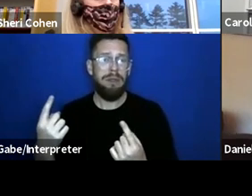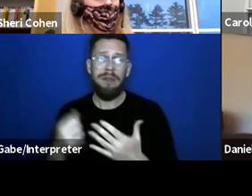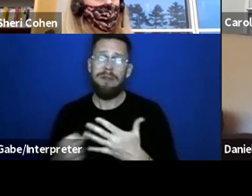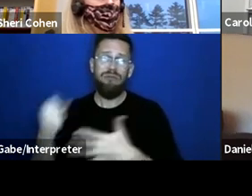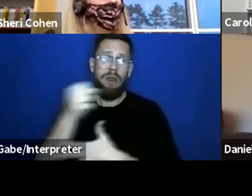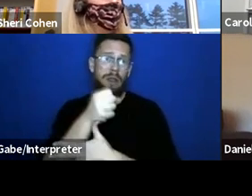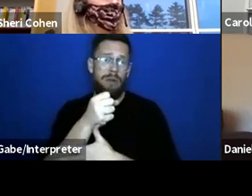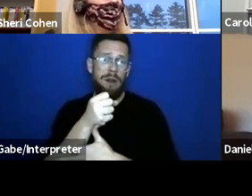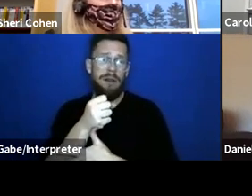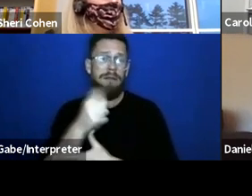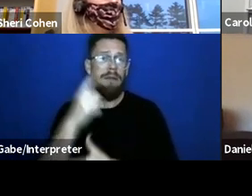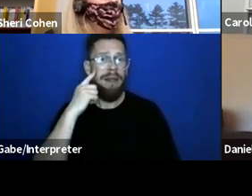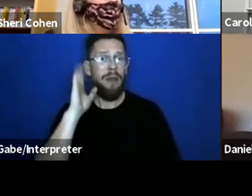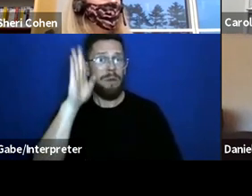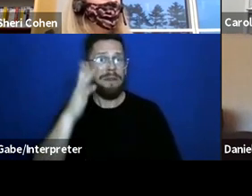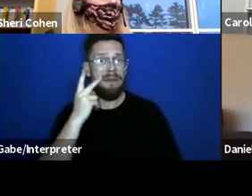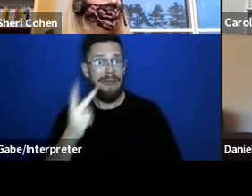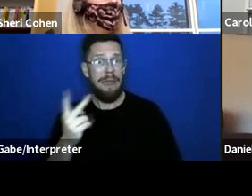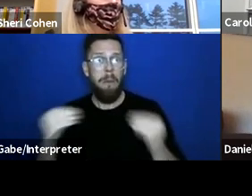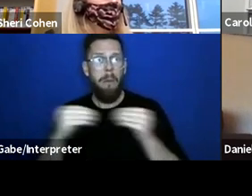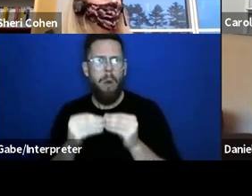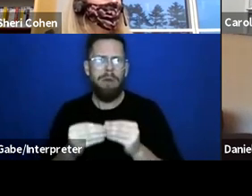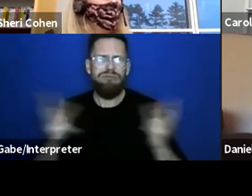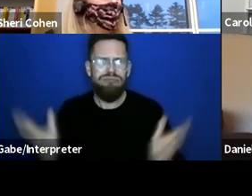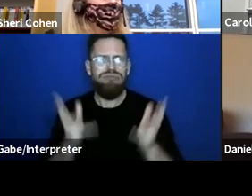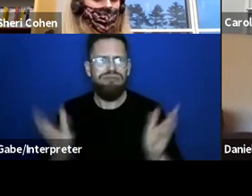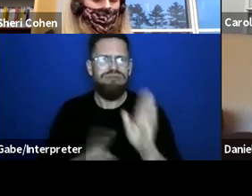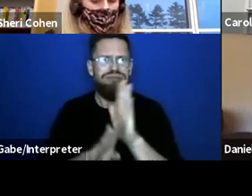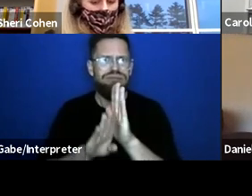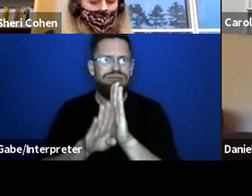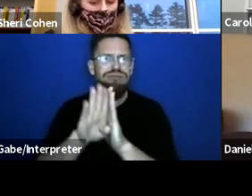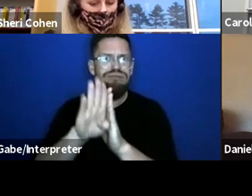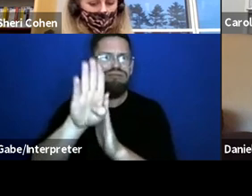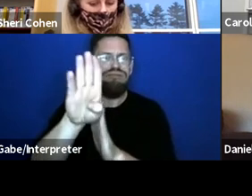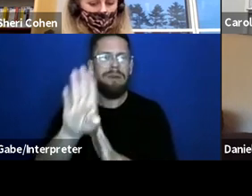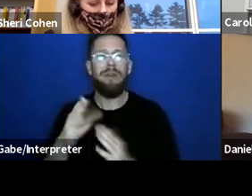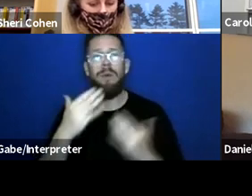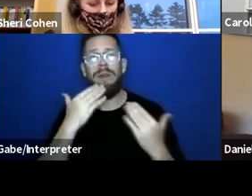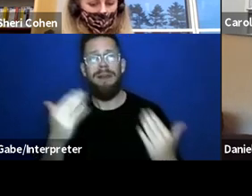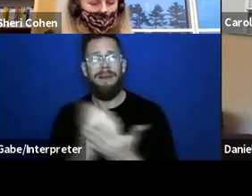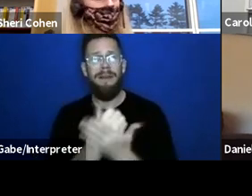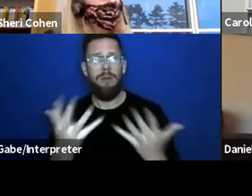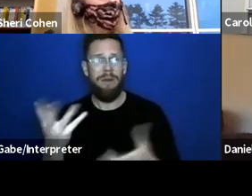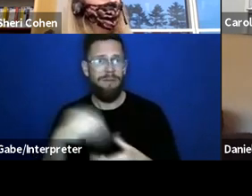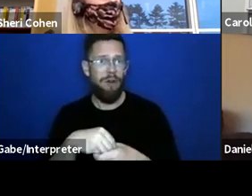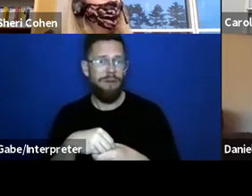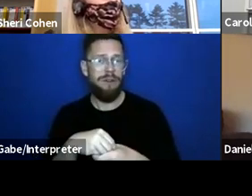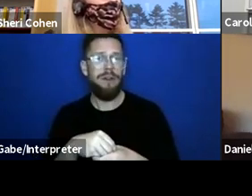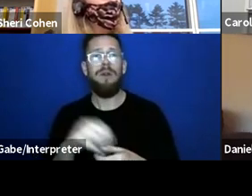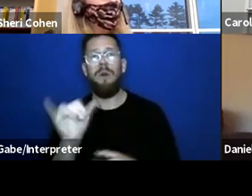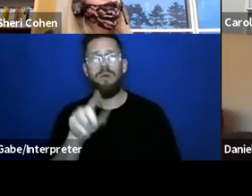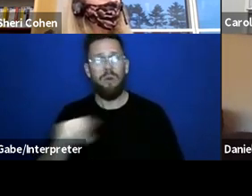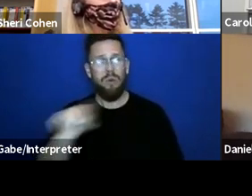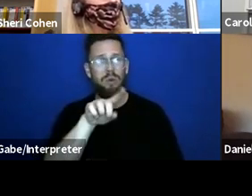I think we'll see ourselves ramping it up again as we get to some more normalcy. So I'd just like to thank everyone involved in this, as well as you, the